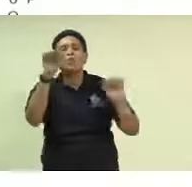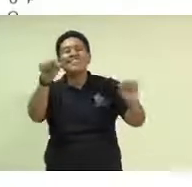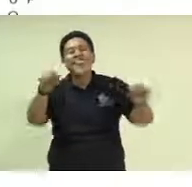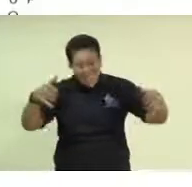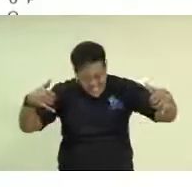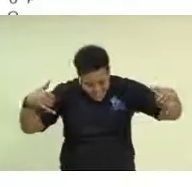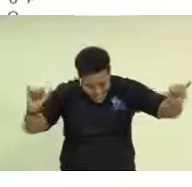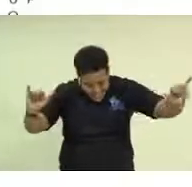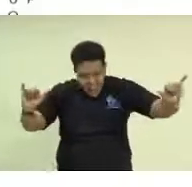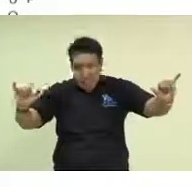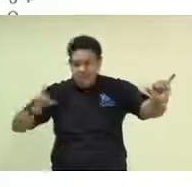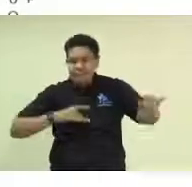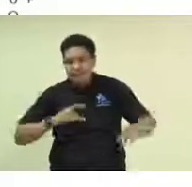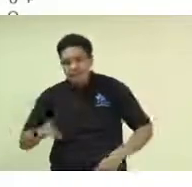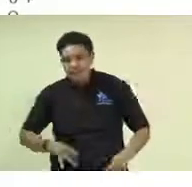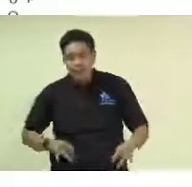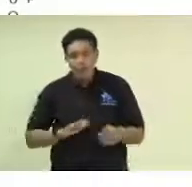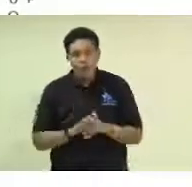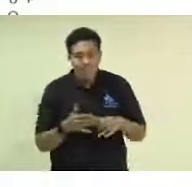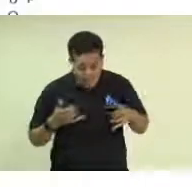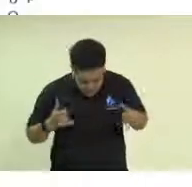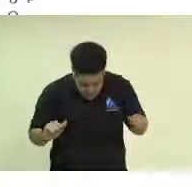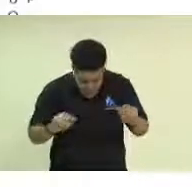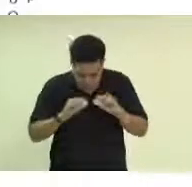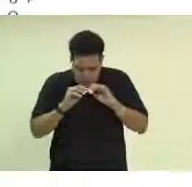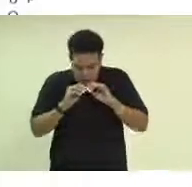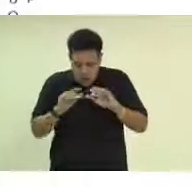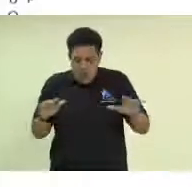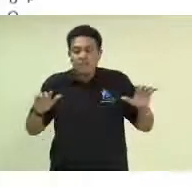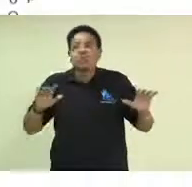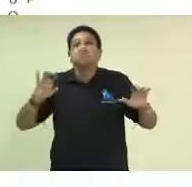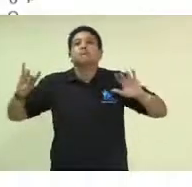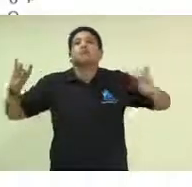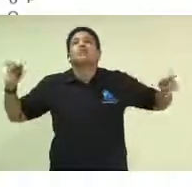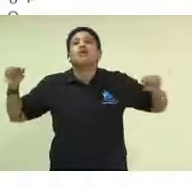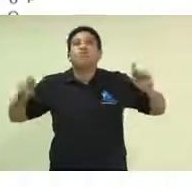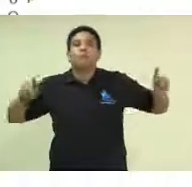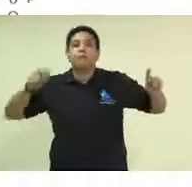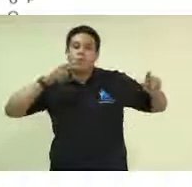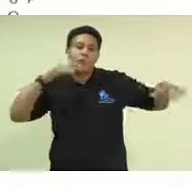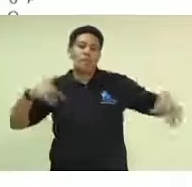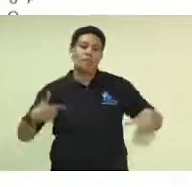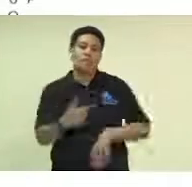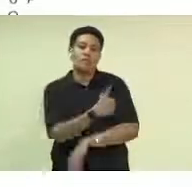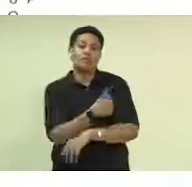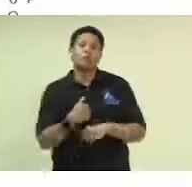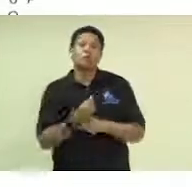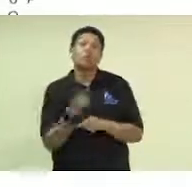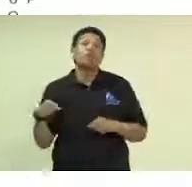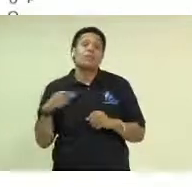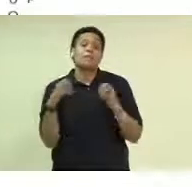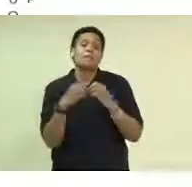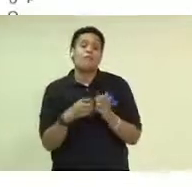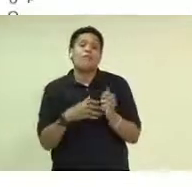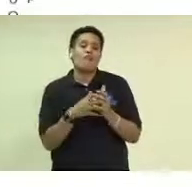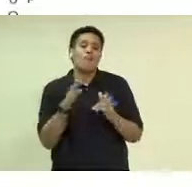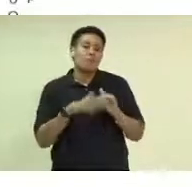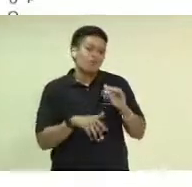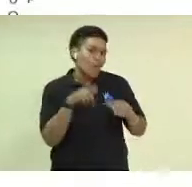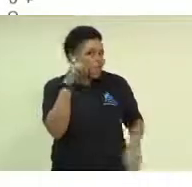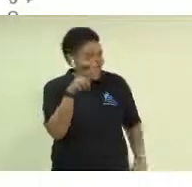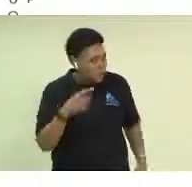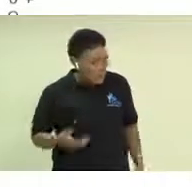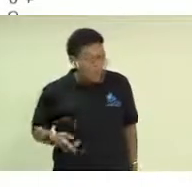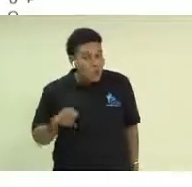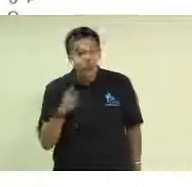still get the virus and can transmit it to those who are not, which makes them more vulnerable than you.